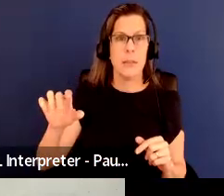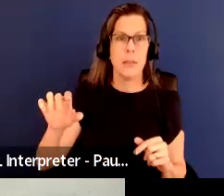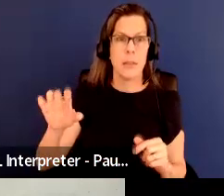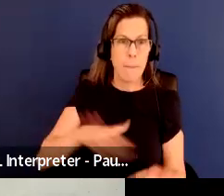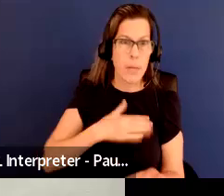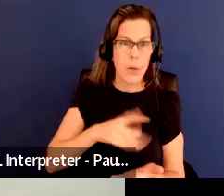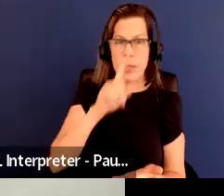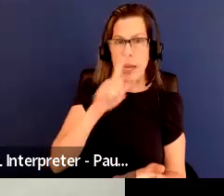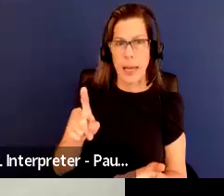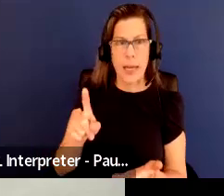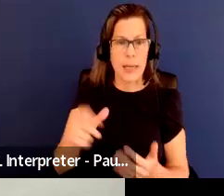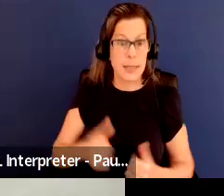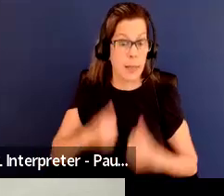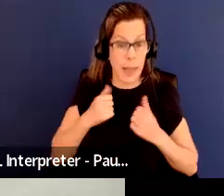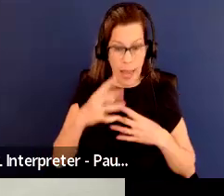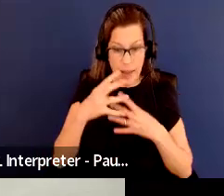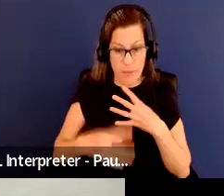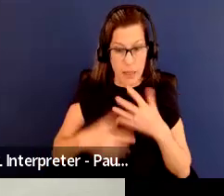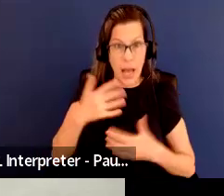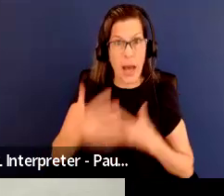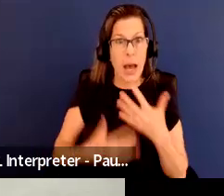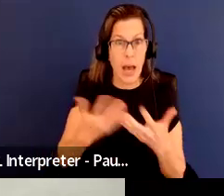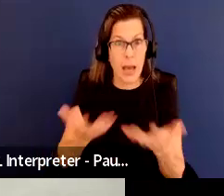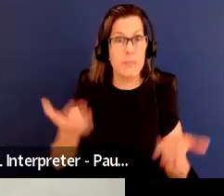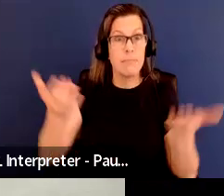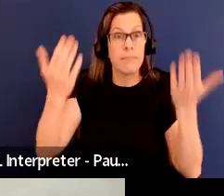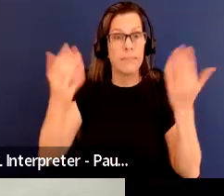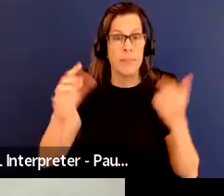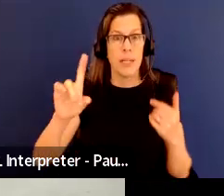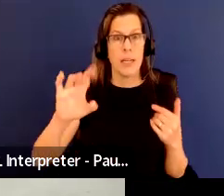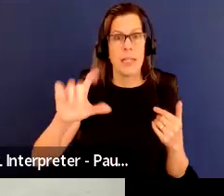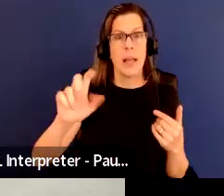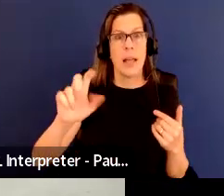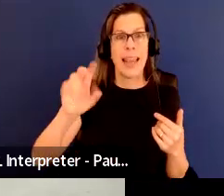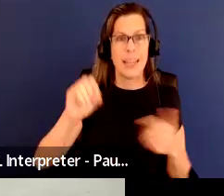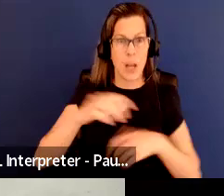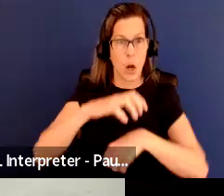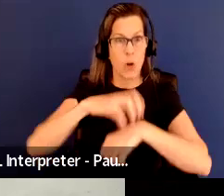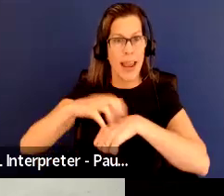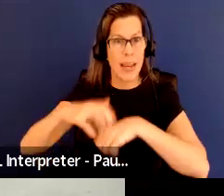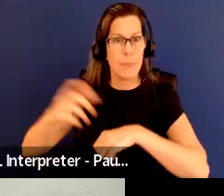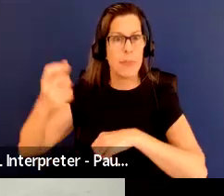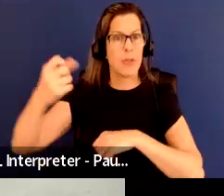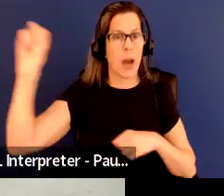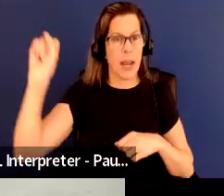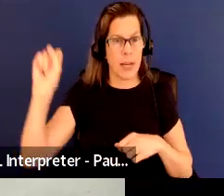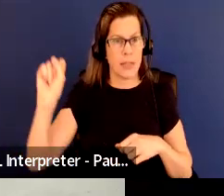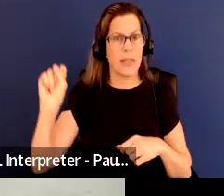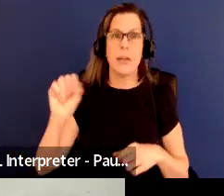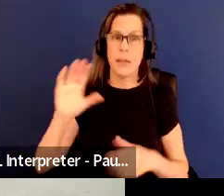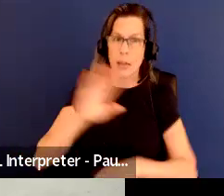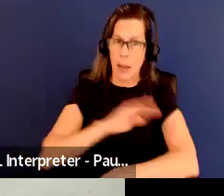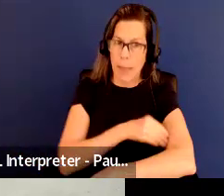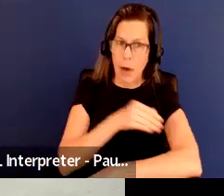acted as a powerful tool to unite Mexican and Filipino farm workers. Again, all of our communities need to work together